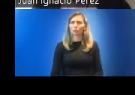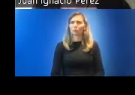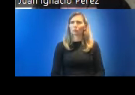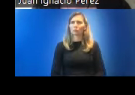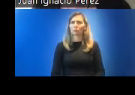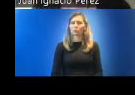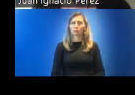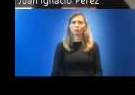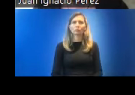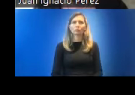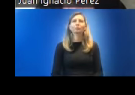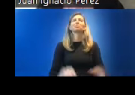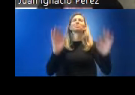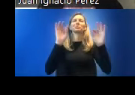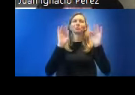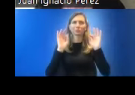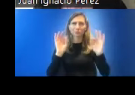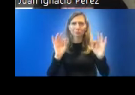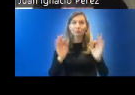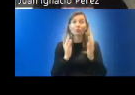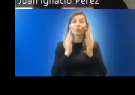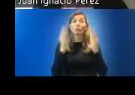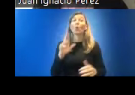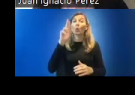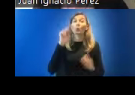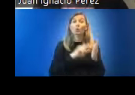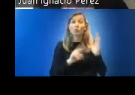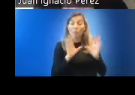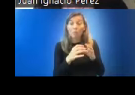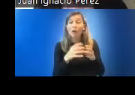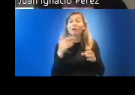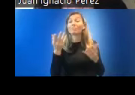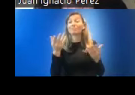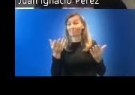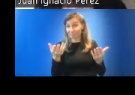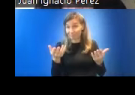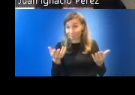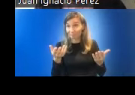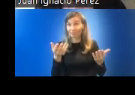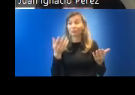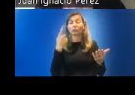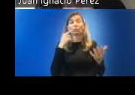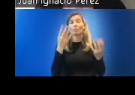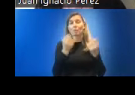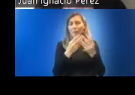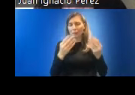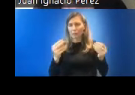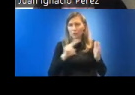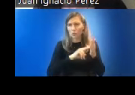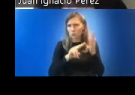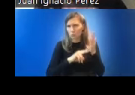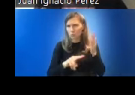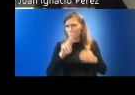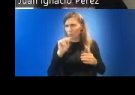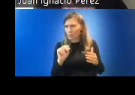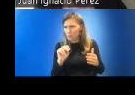on the Rights of Persons with Disabilities, as well as the other many UN treaty bodies, all of them,